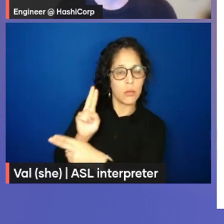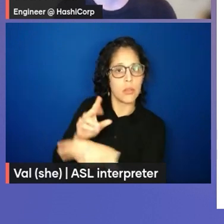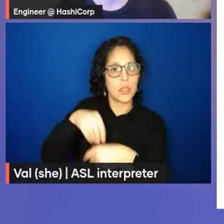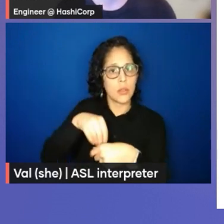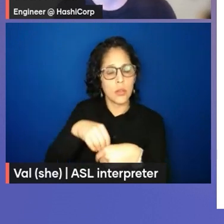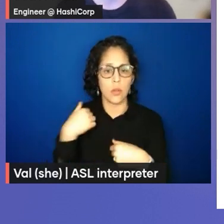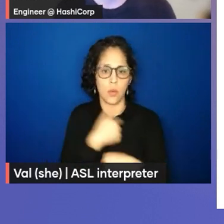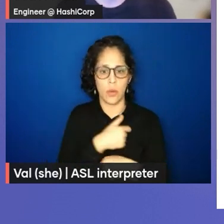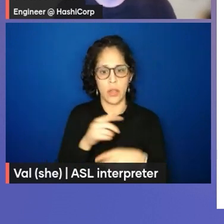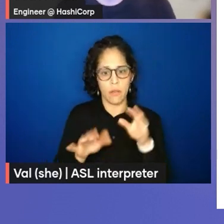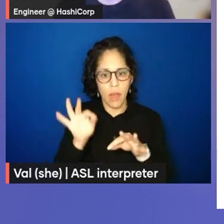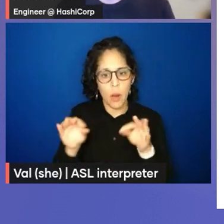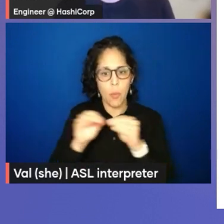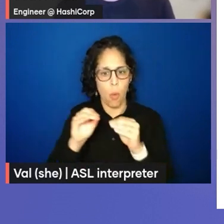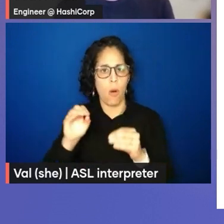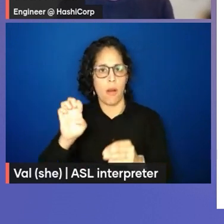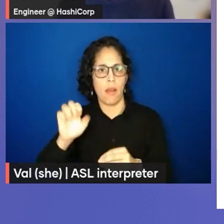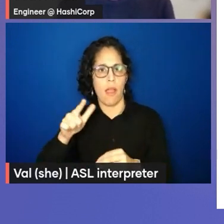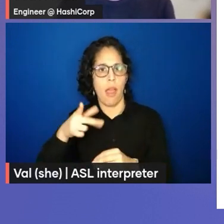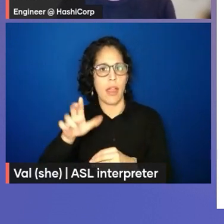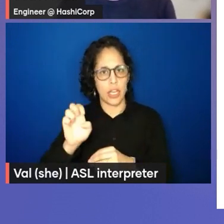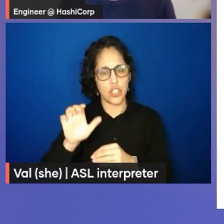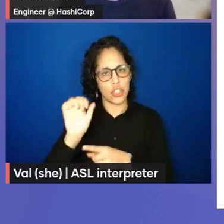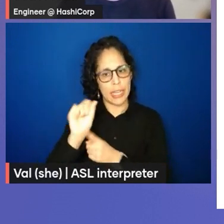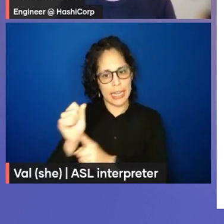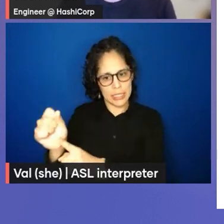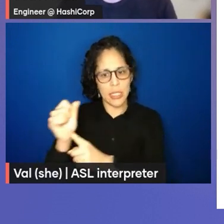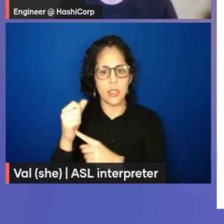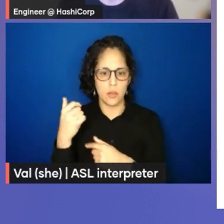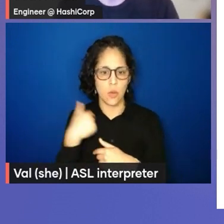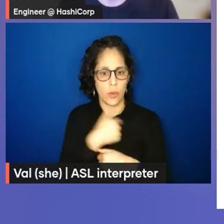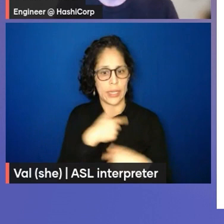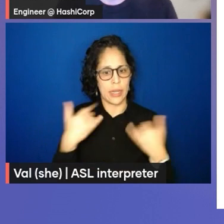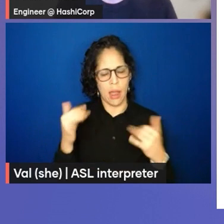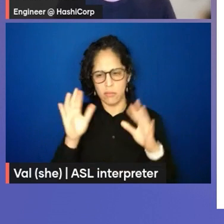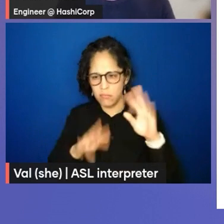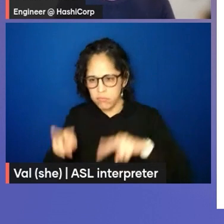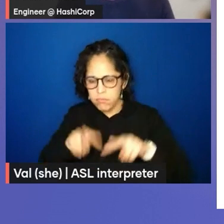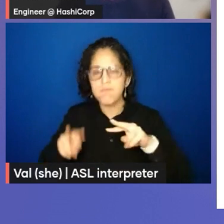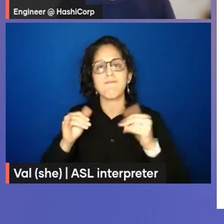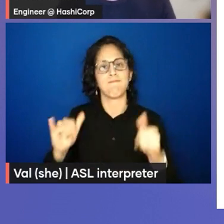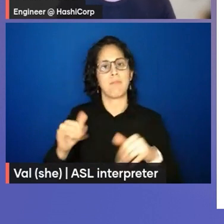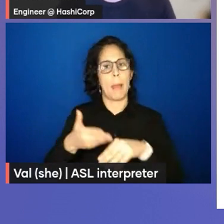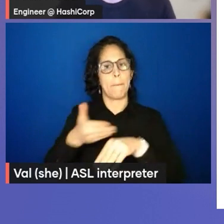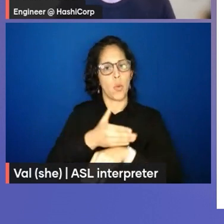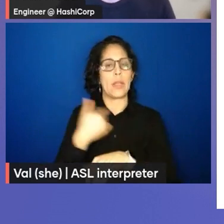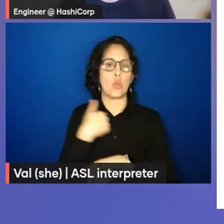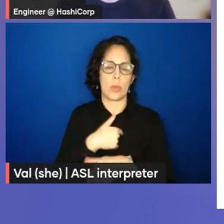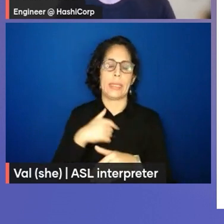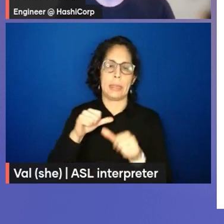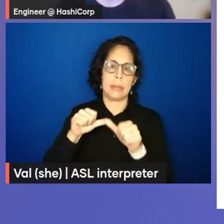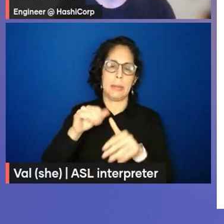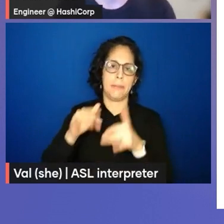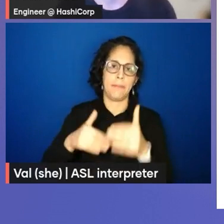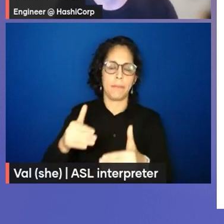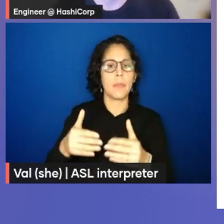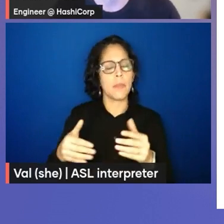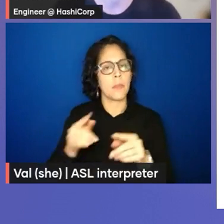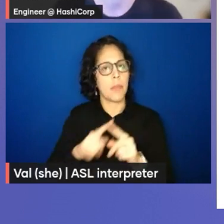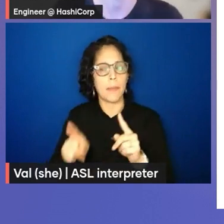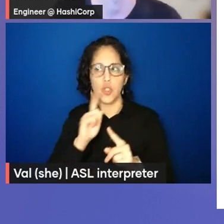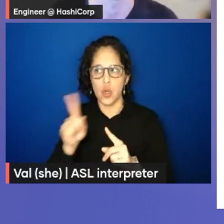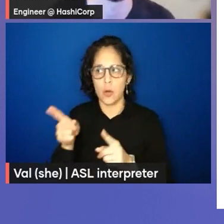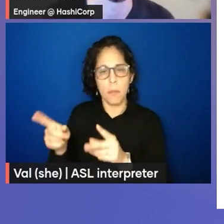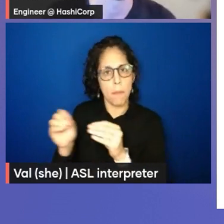cases to work with. So we definitely made improvements along the way. But I'm sure there's still other edge cases out there and bugs